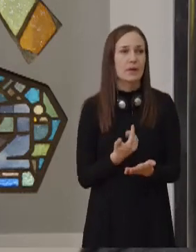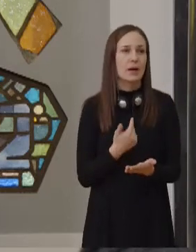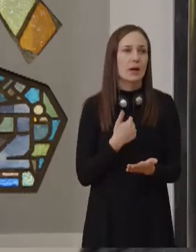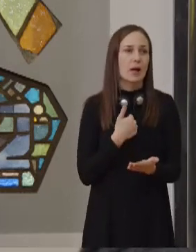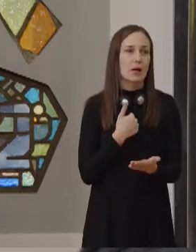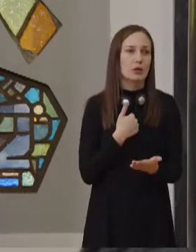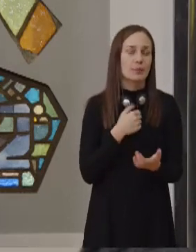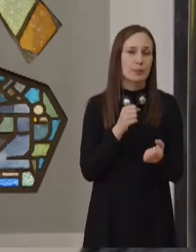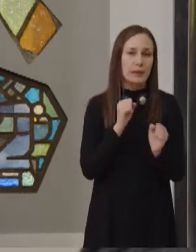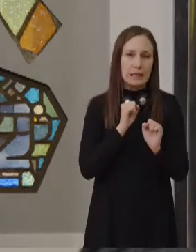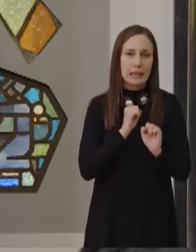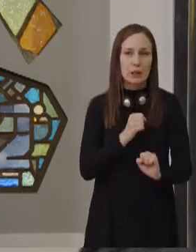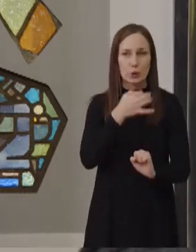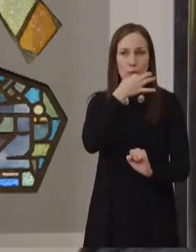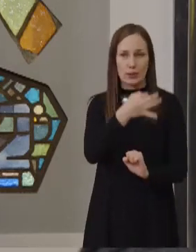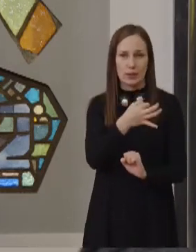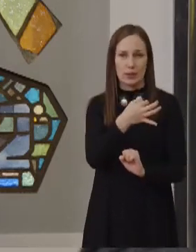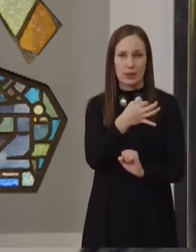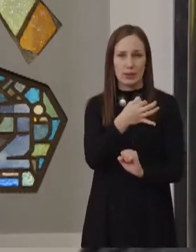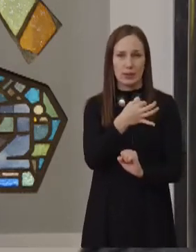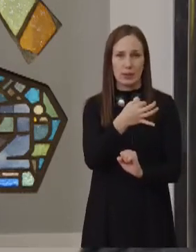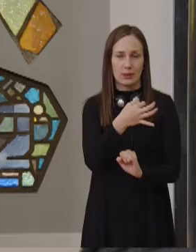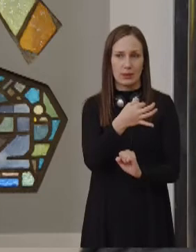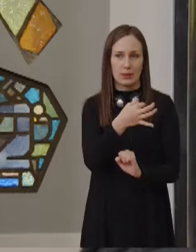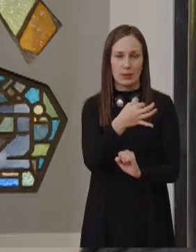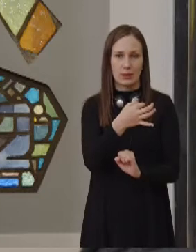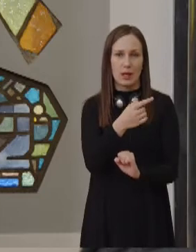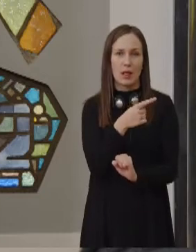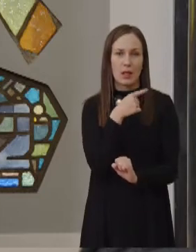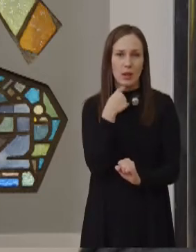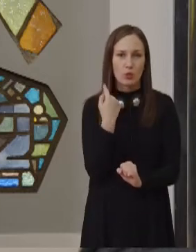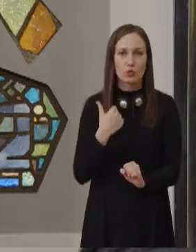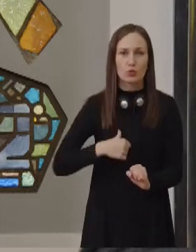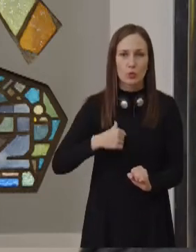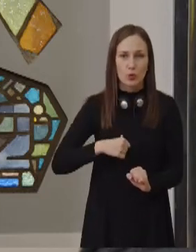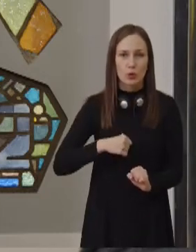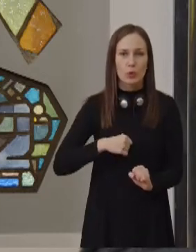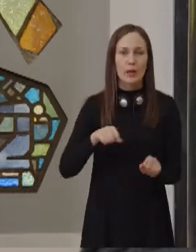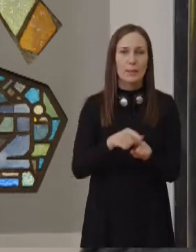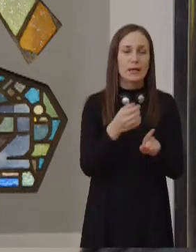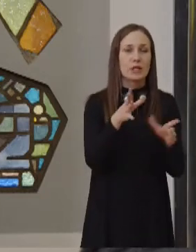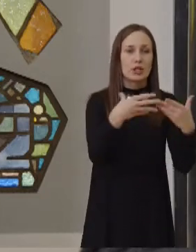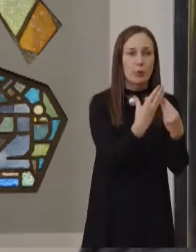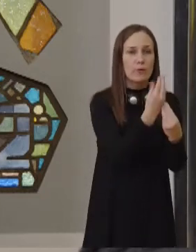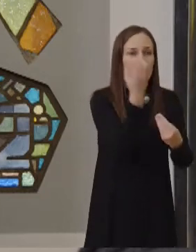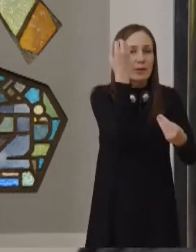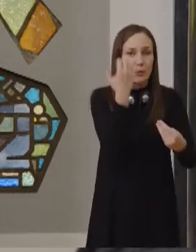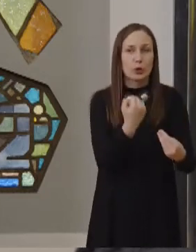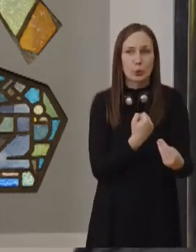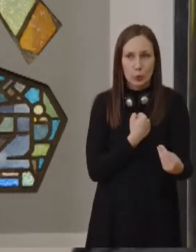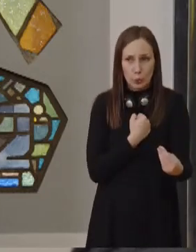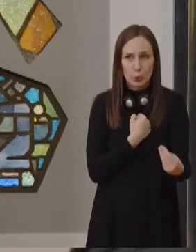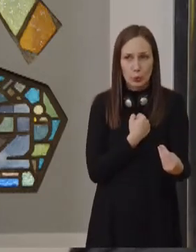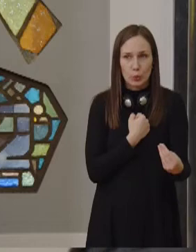to change the attitudes in our society. I would dare say that majority of people